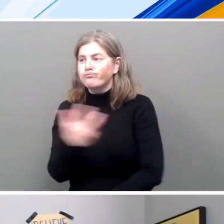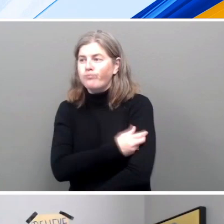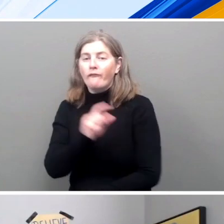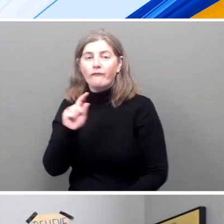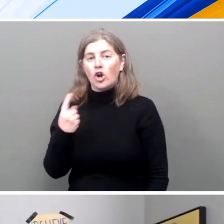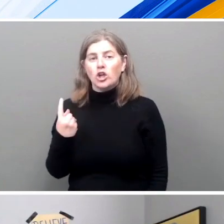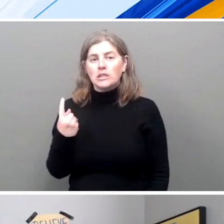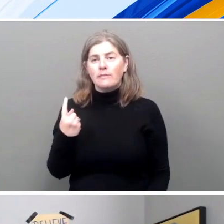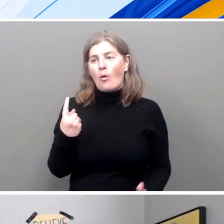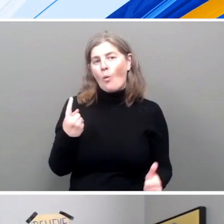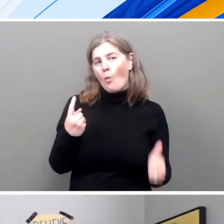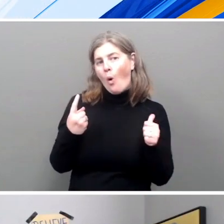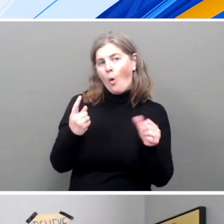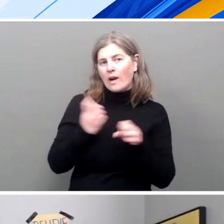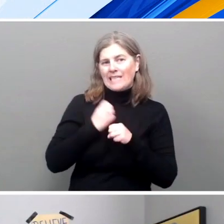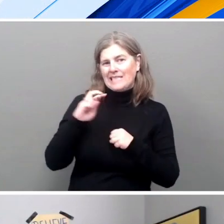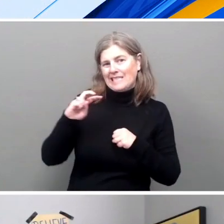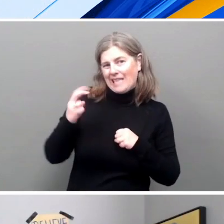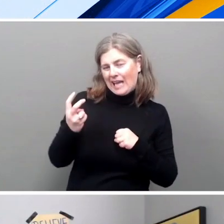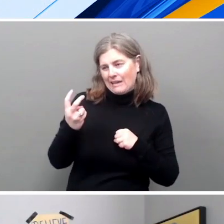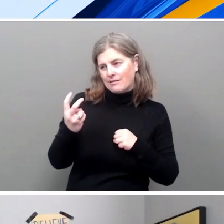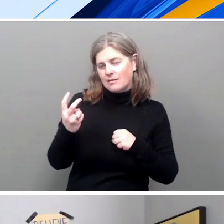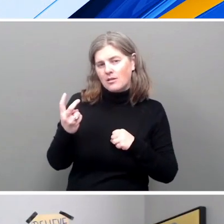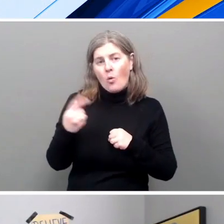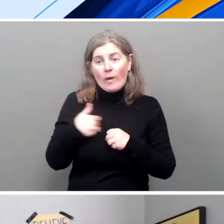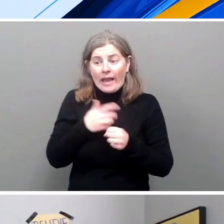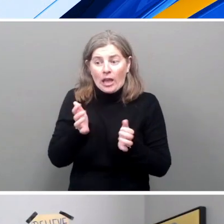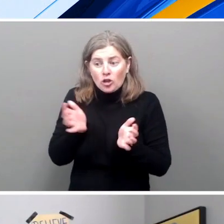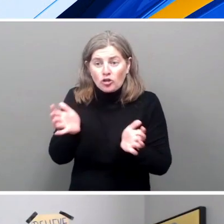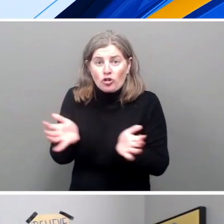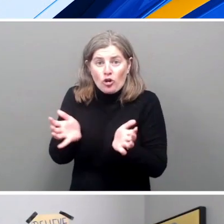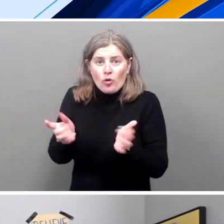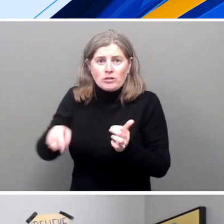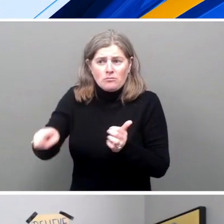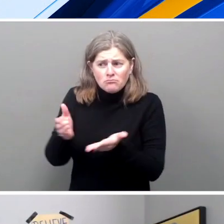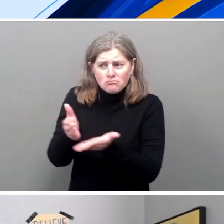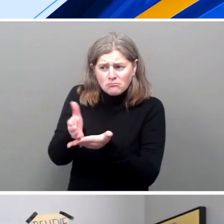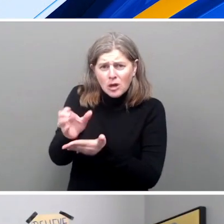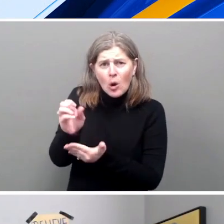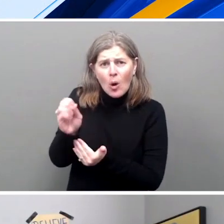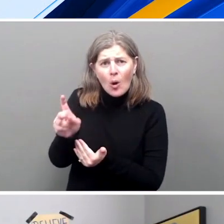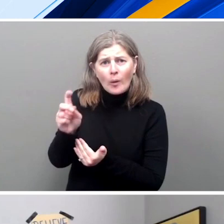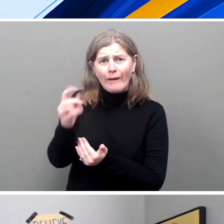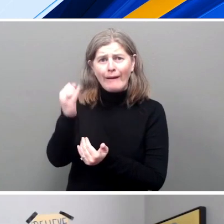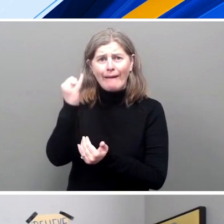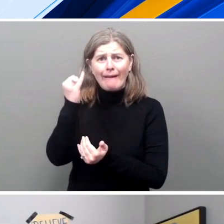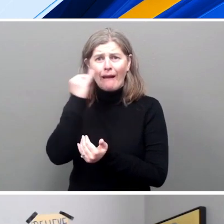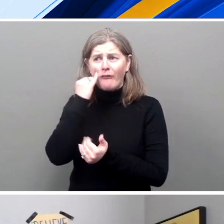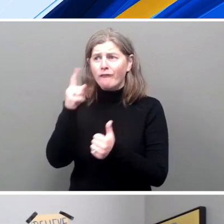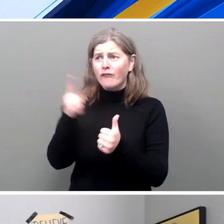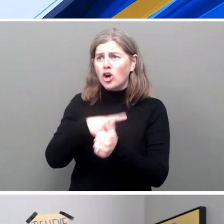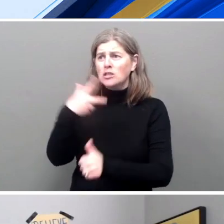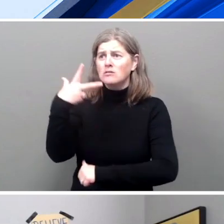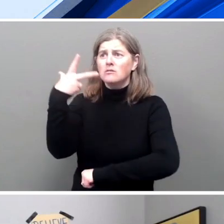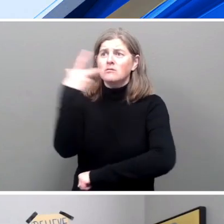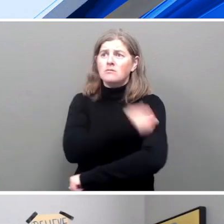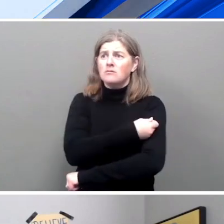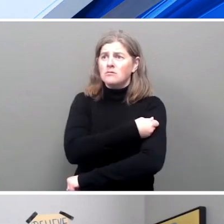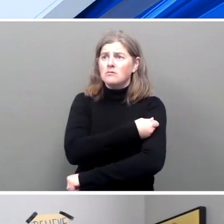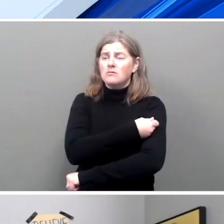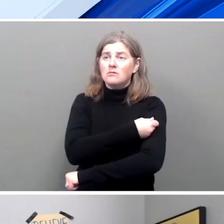their second dose. I think we can just encourage people. It's okay if they, got their first dose and it's been